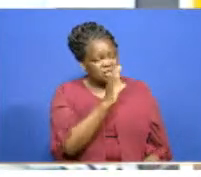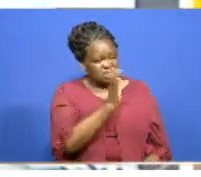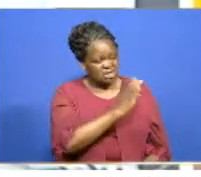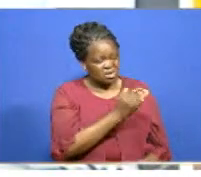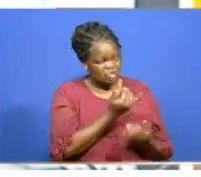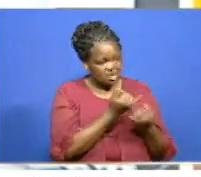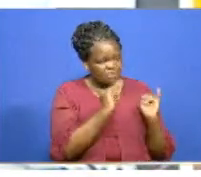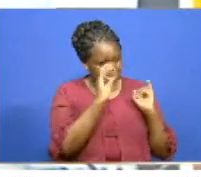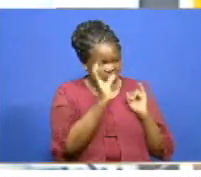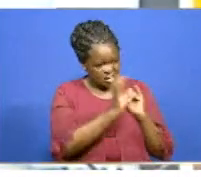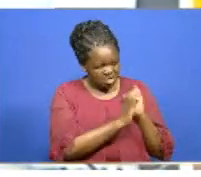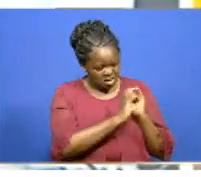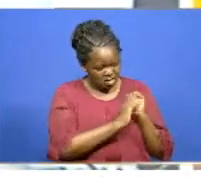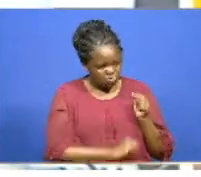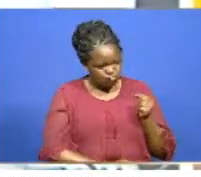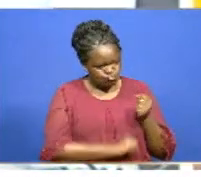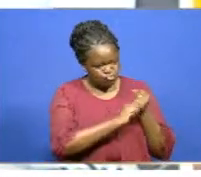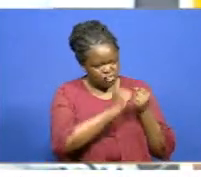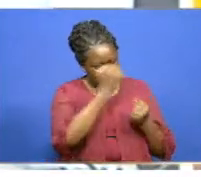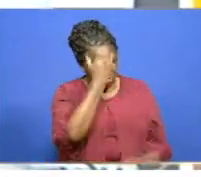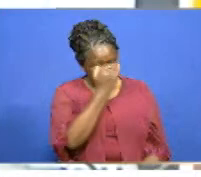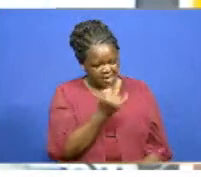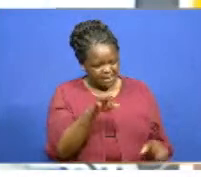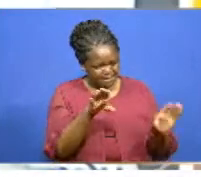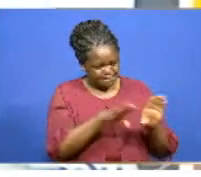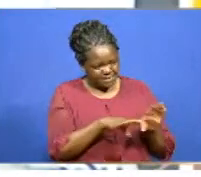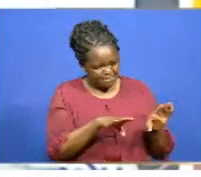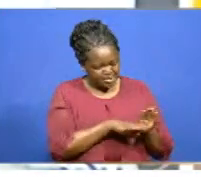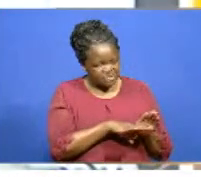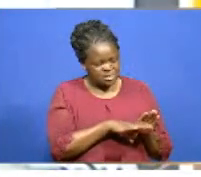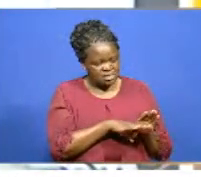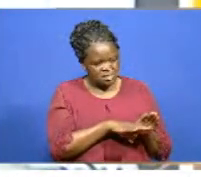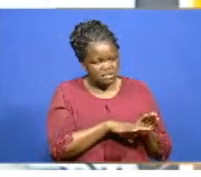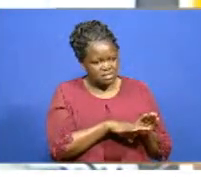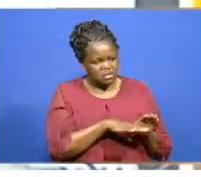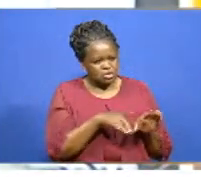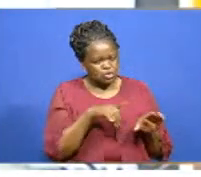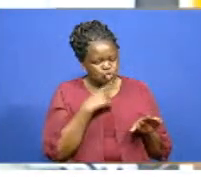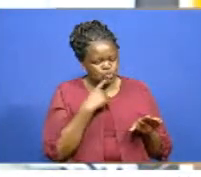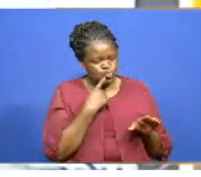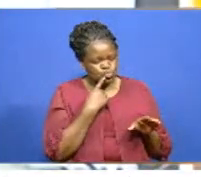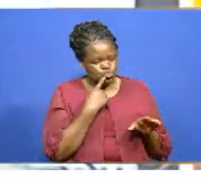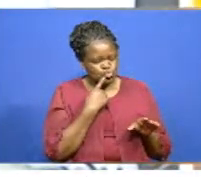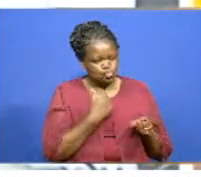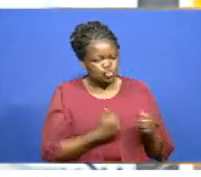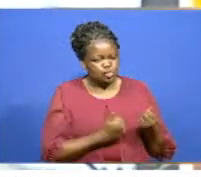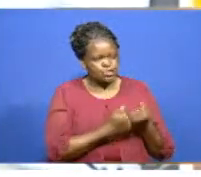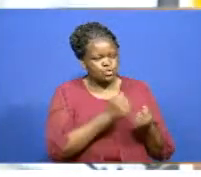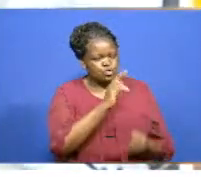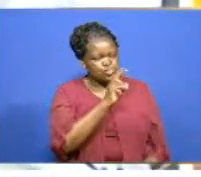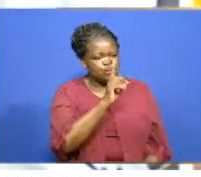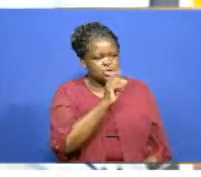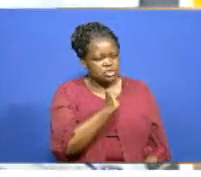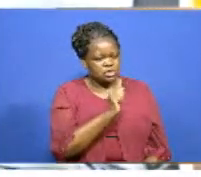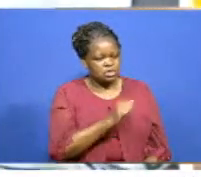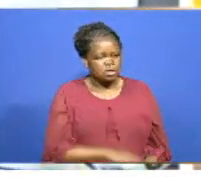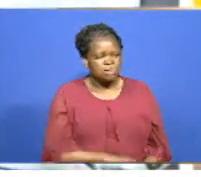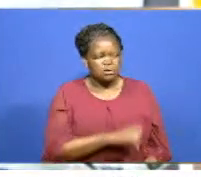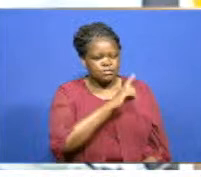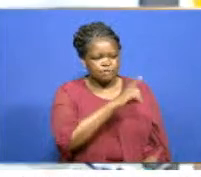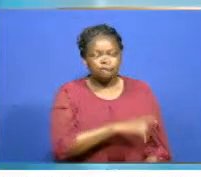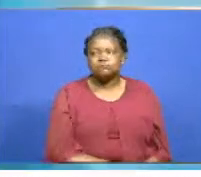independent candidate, he was backed by members of who are allied to UDA.